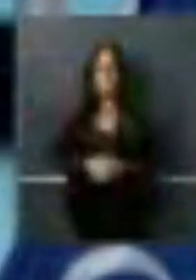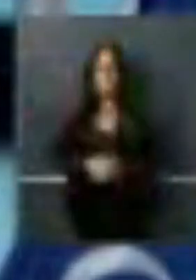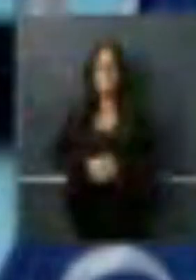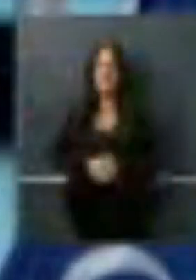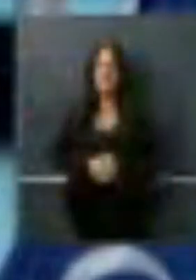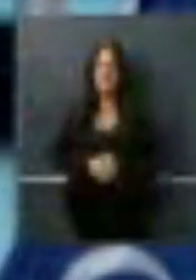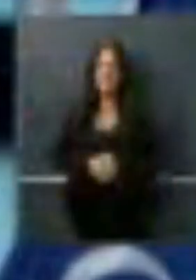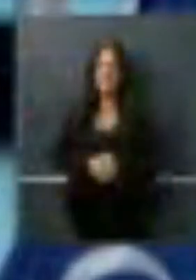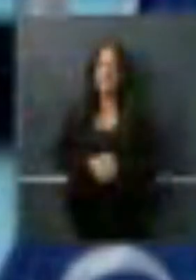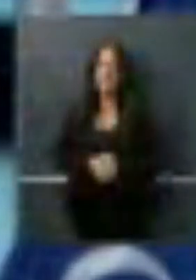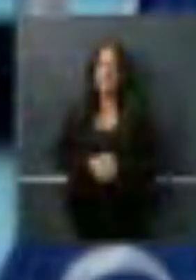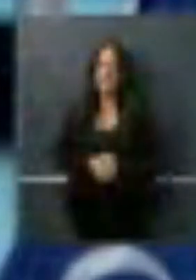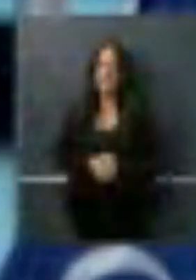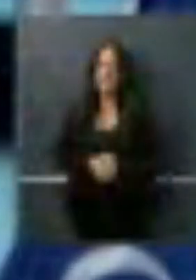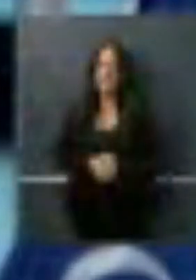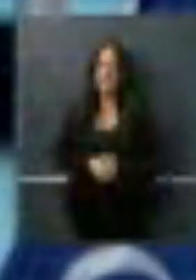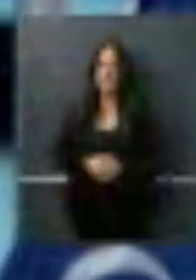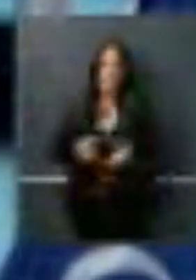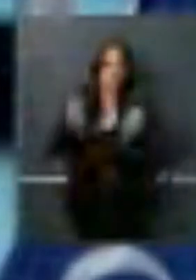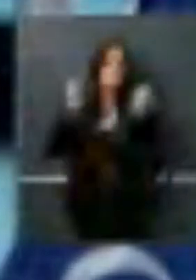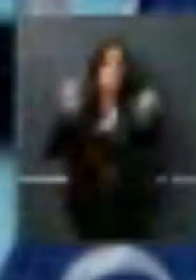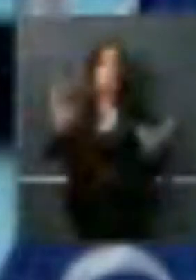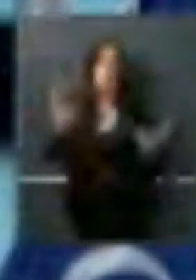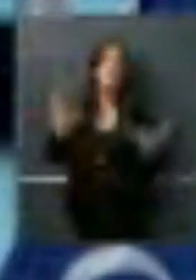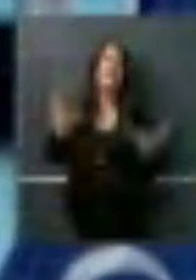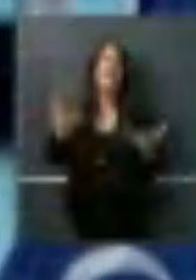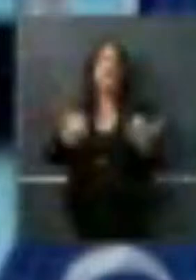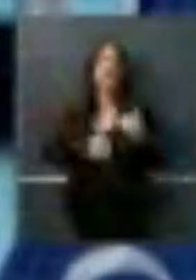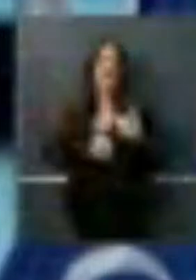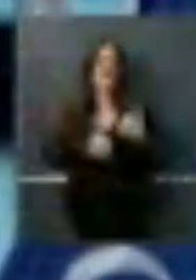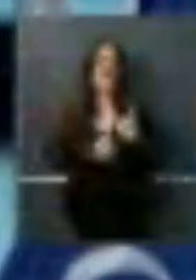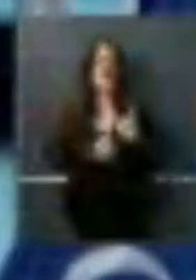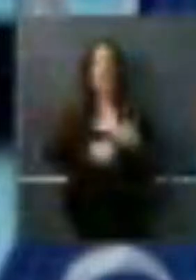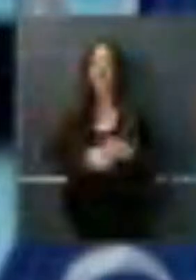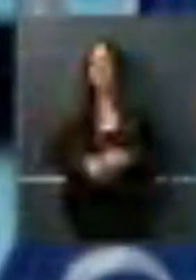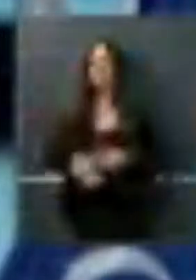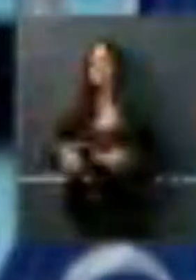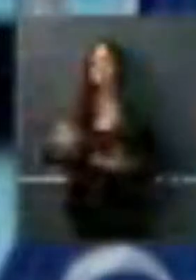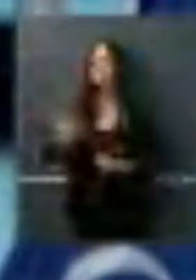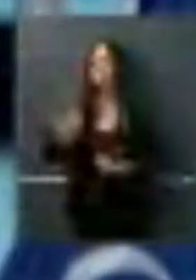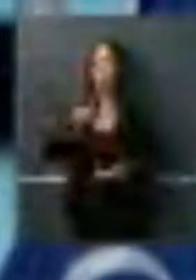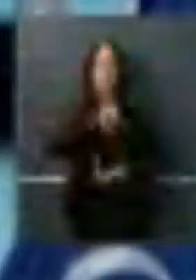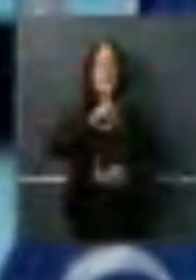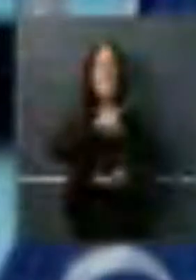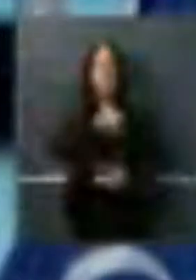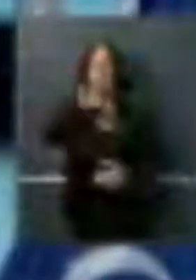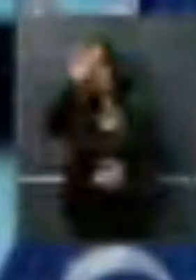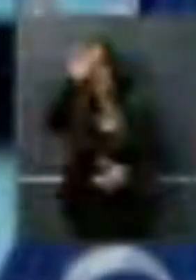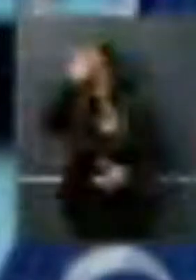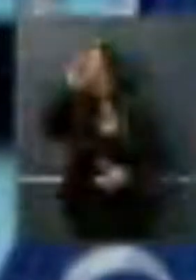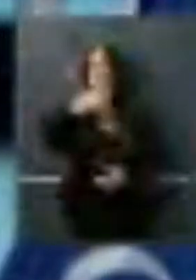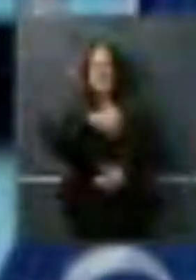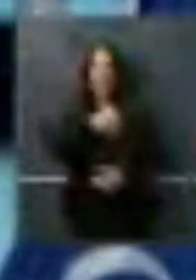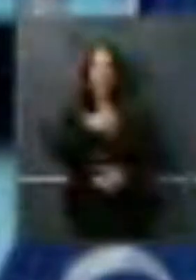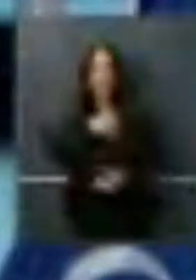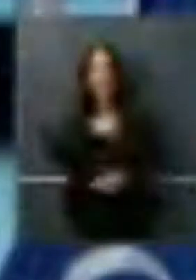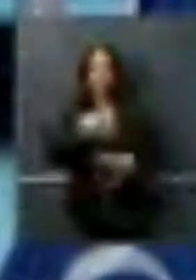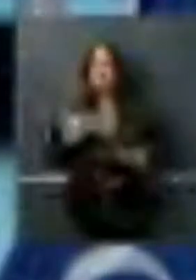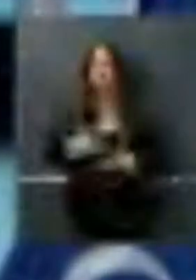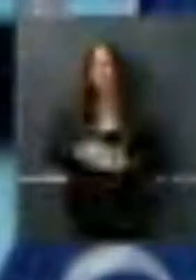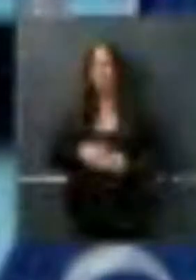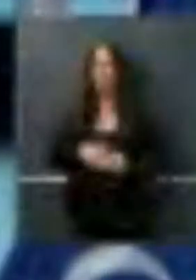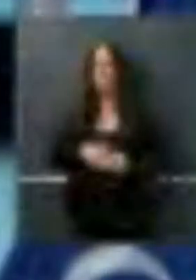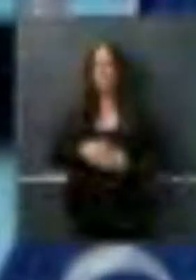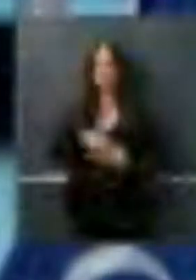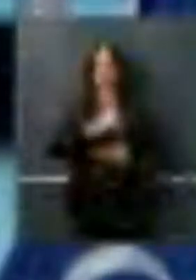in uniform, our police officers, our firefighters, our sheriffs, the folks quite literally saving lives, people putting their lives on the line